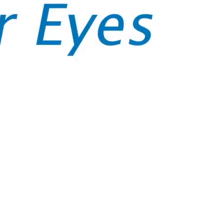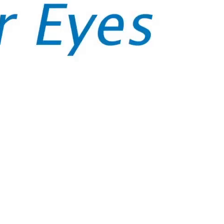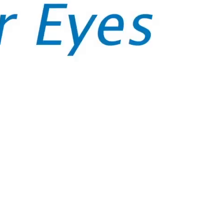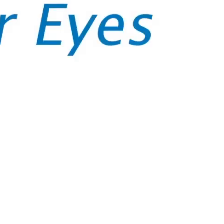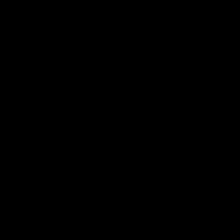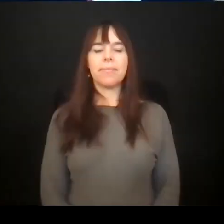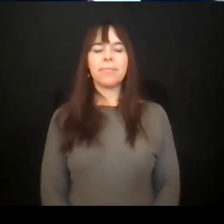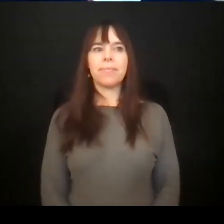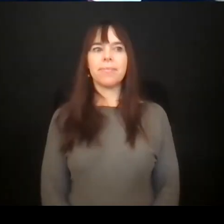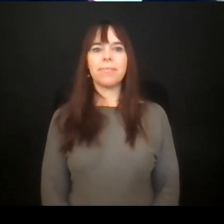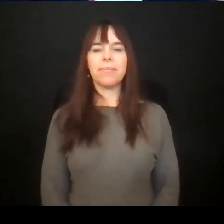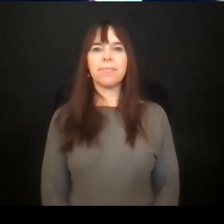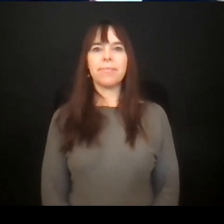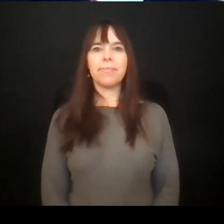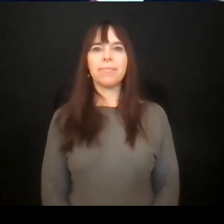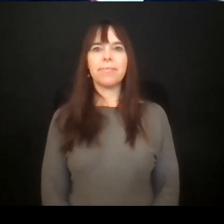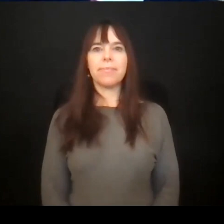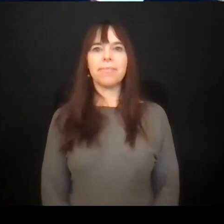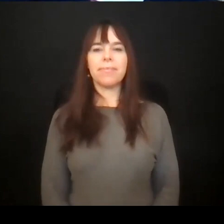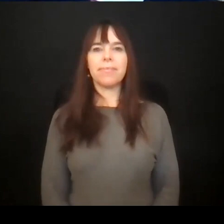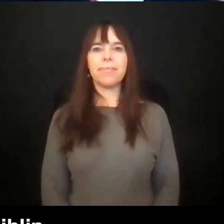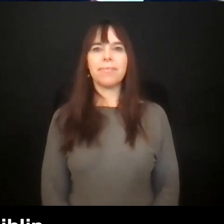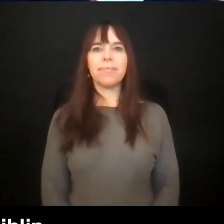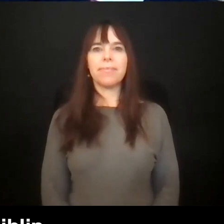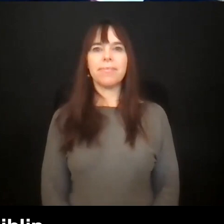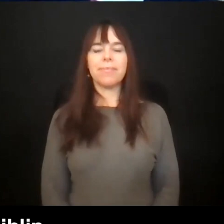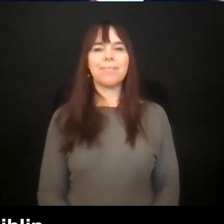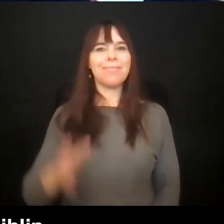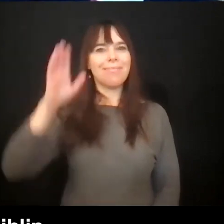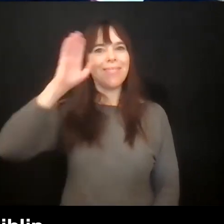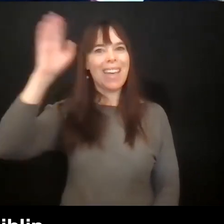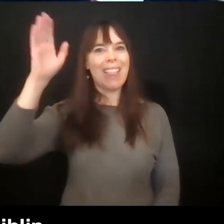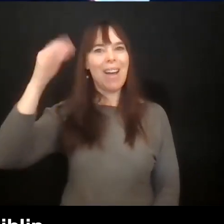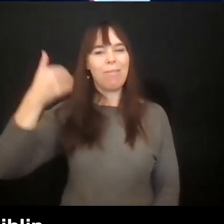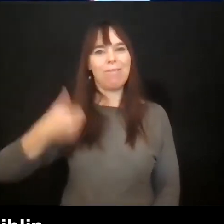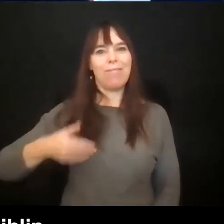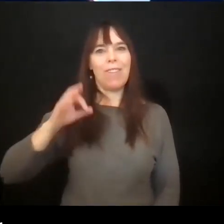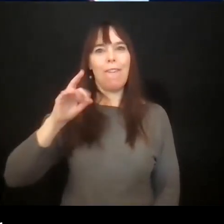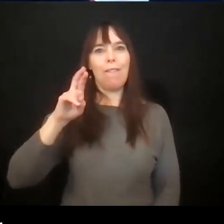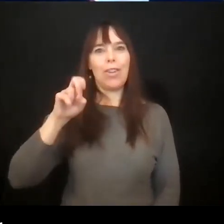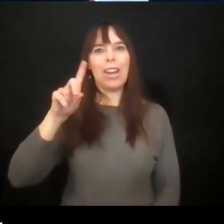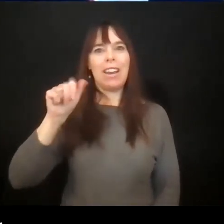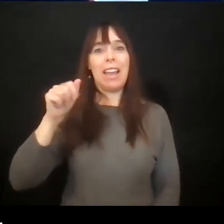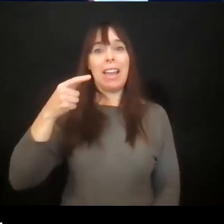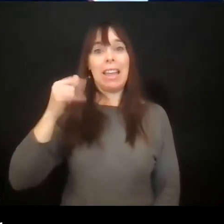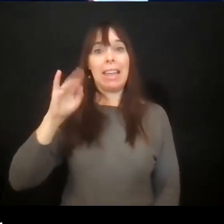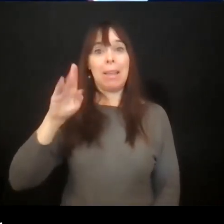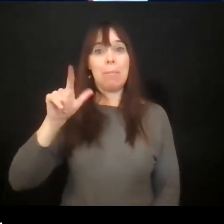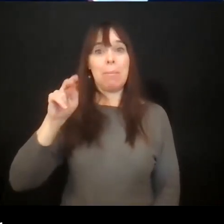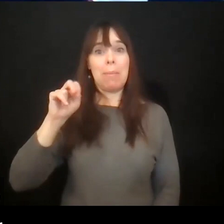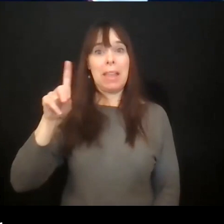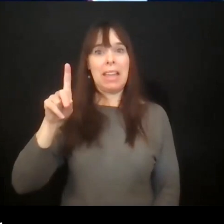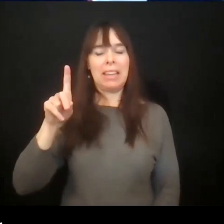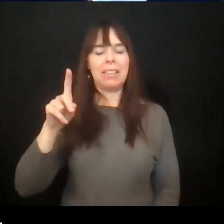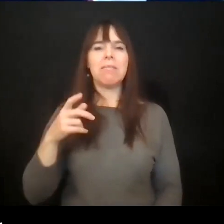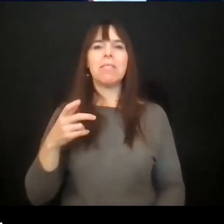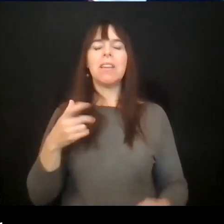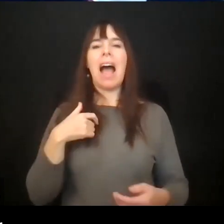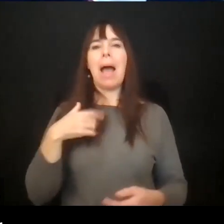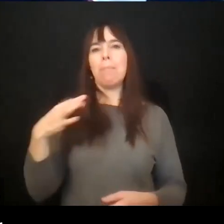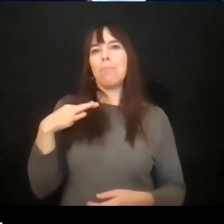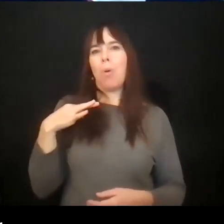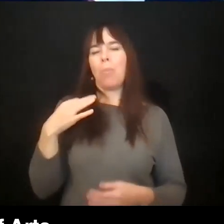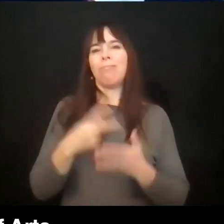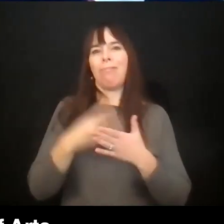American Sign Language interpreter appear on screen. Hi, my name is Frida Giblin. I'm an interpretive program